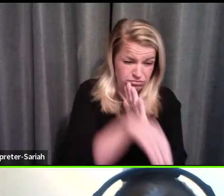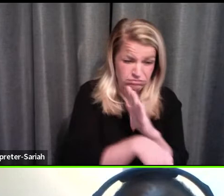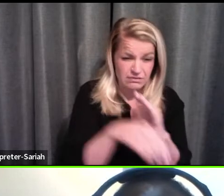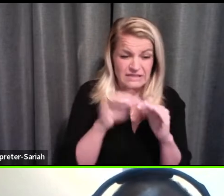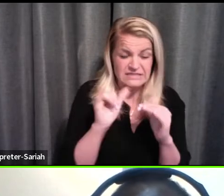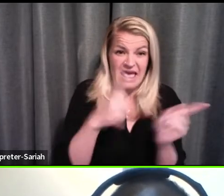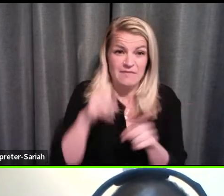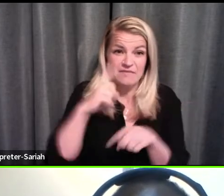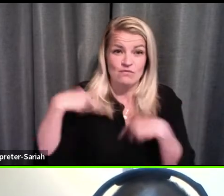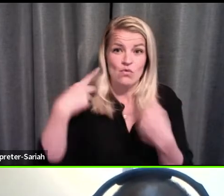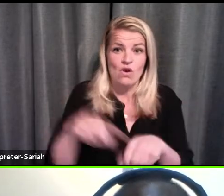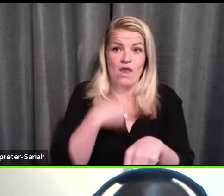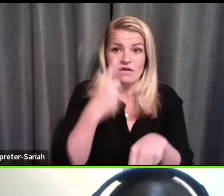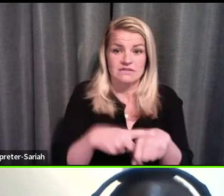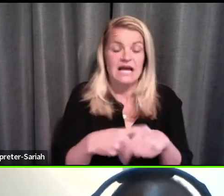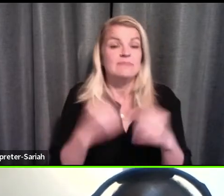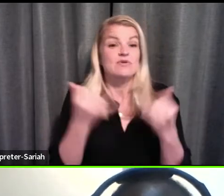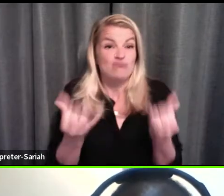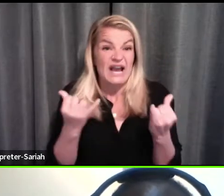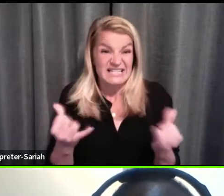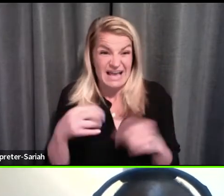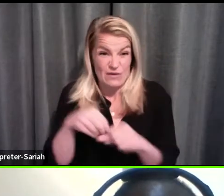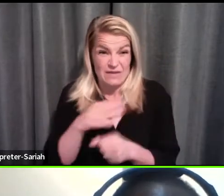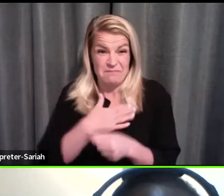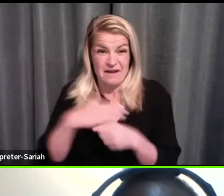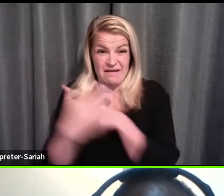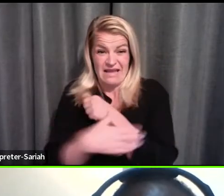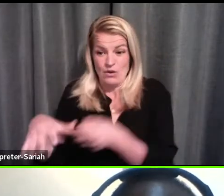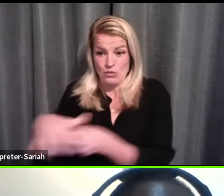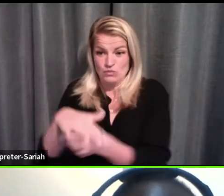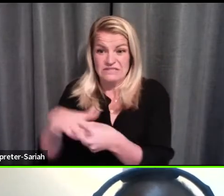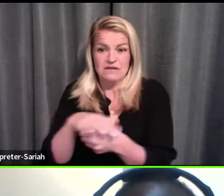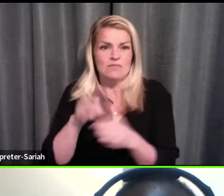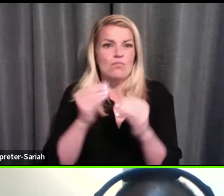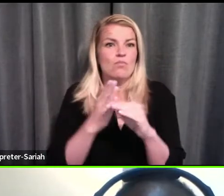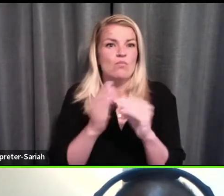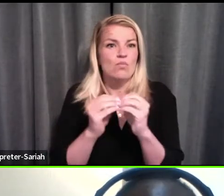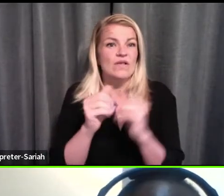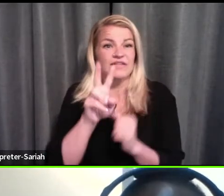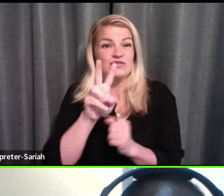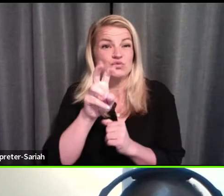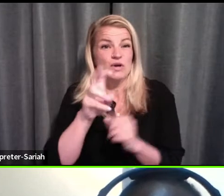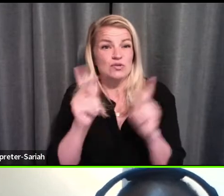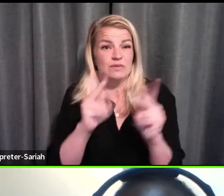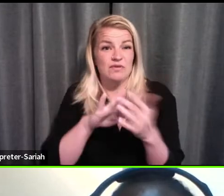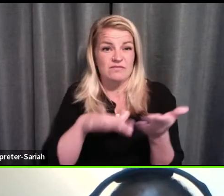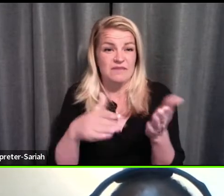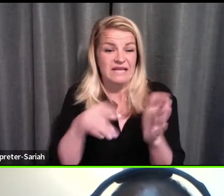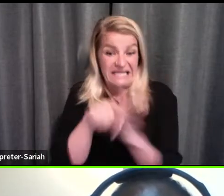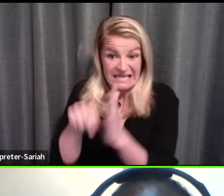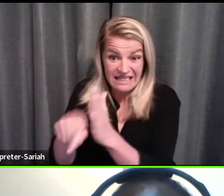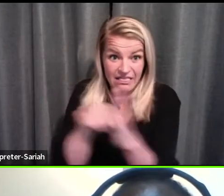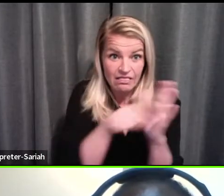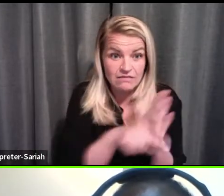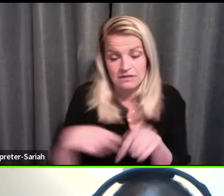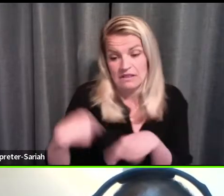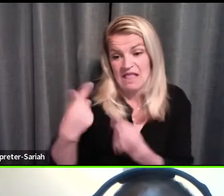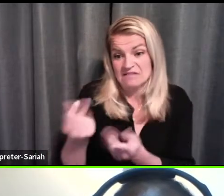in Baringo County, more than 200 people have been killed in the past weeks, including women and children.